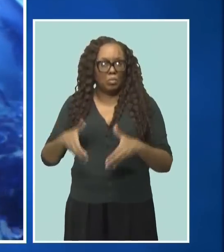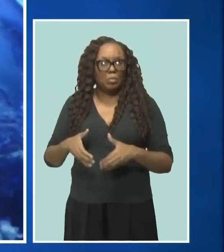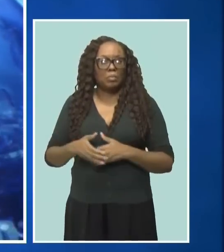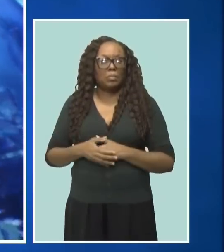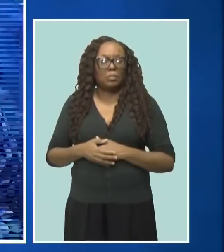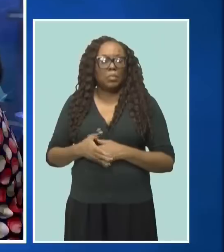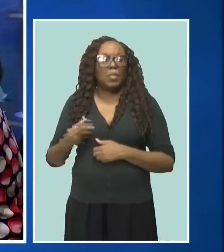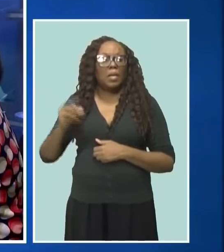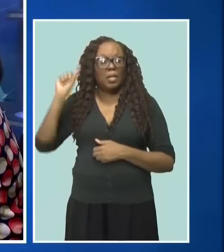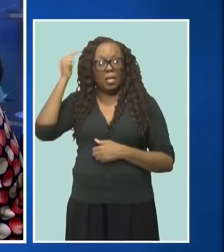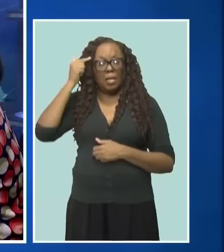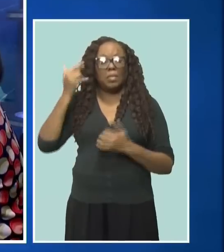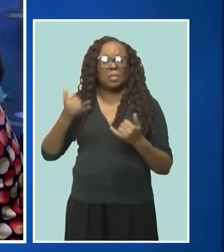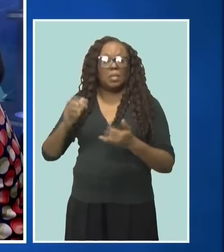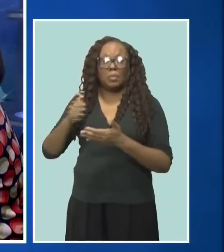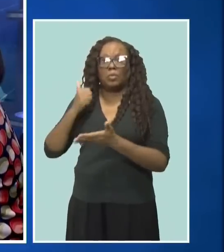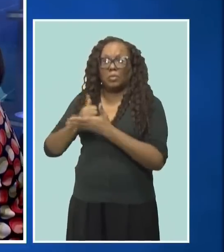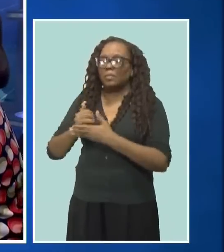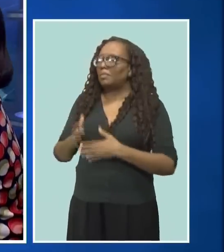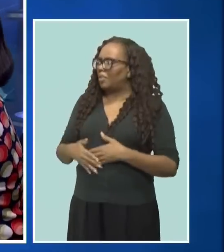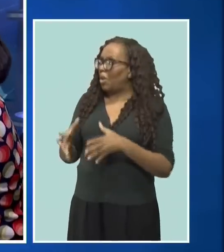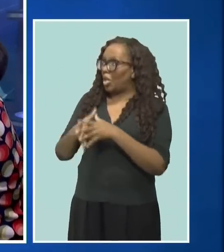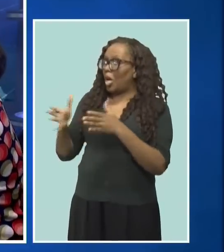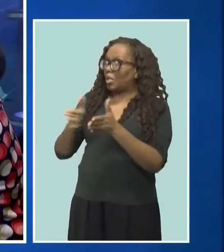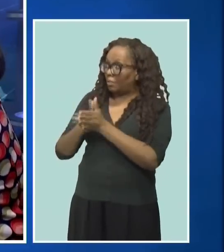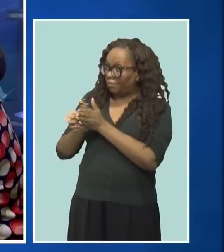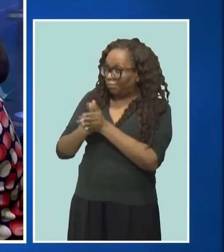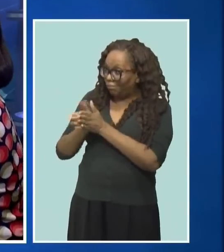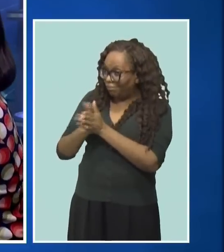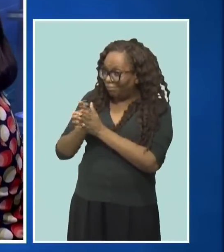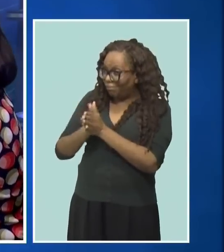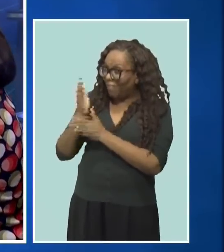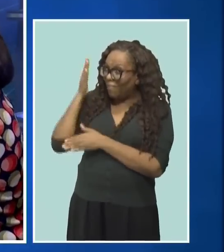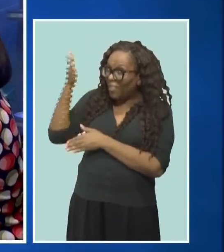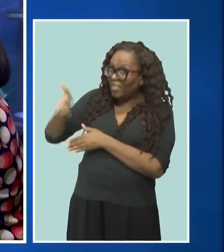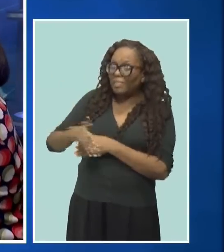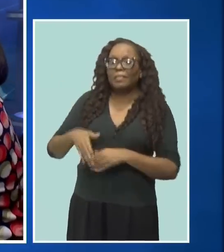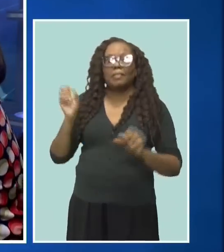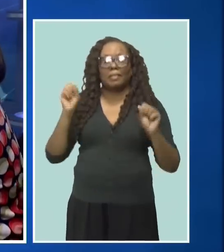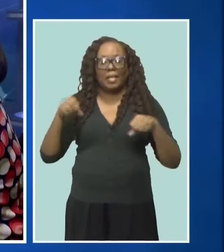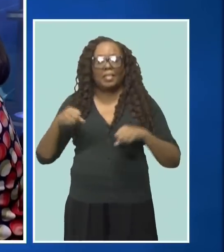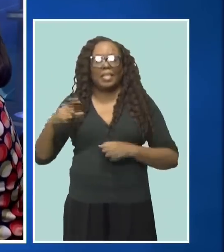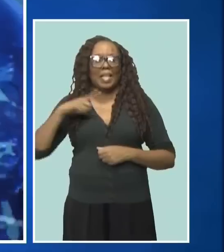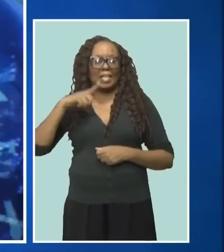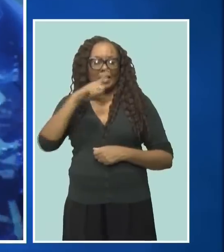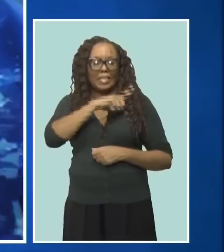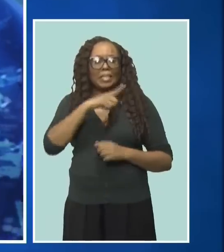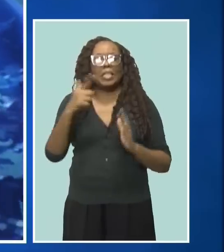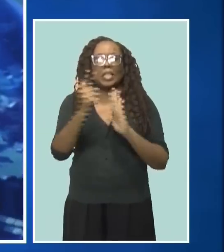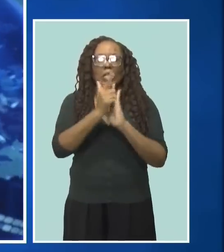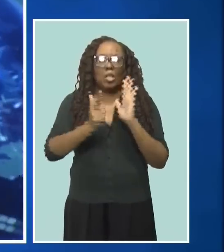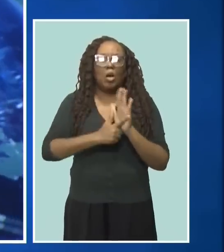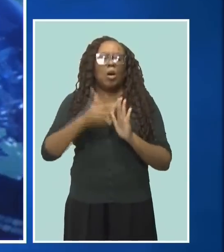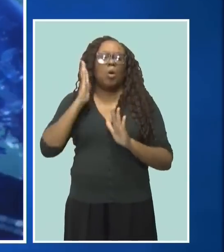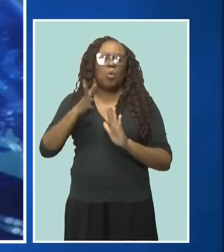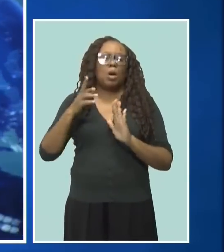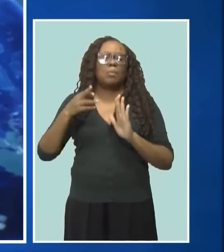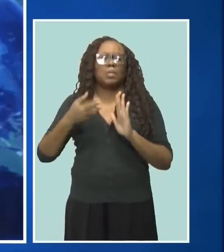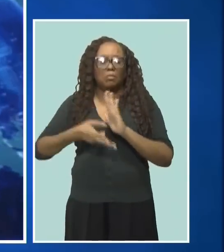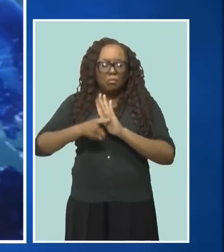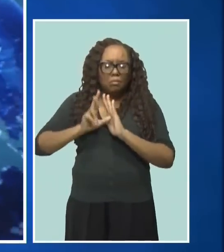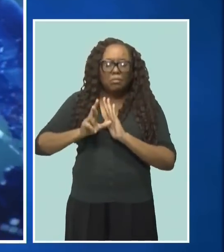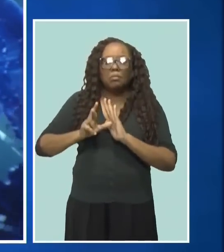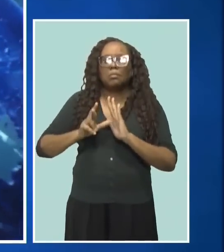approved. Okay, so we have lots to look forward to. We have lots to look forward to. Legislation is now to be revised, and